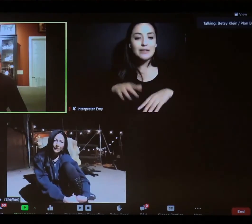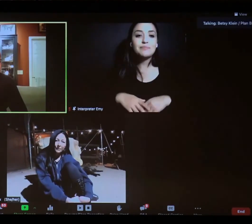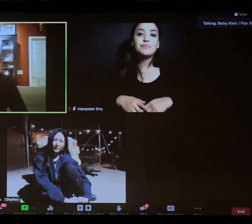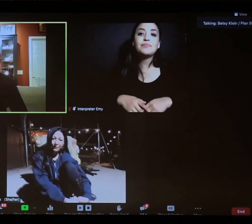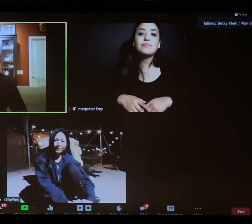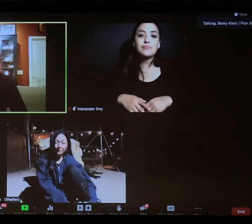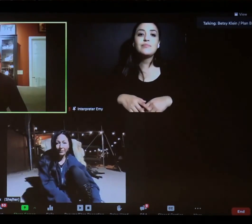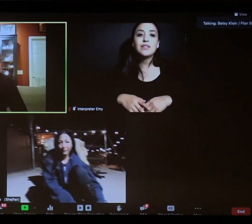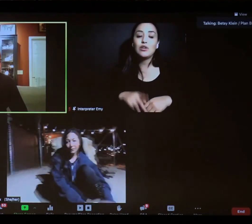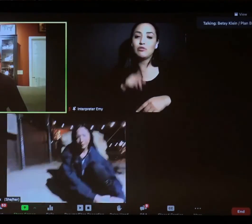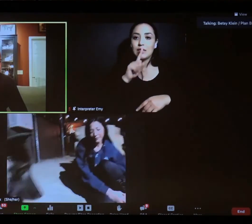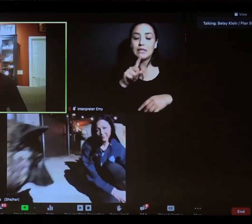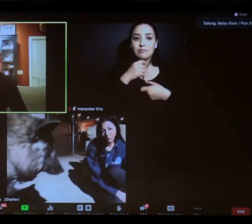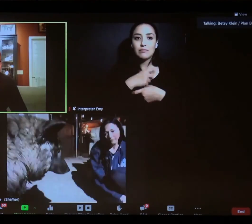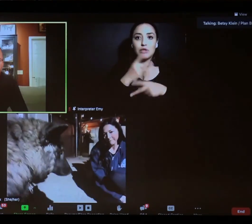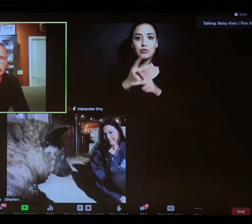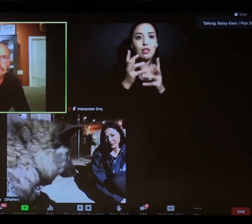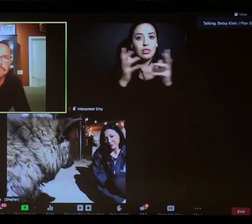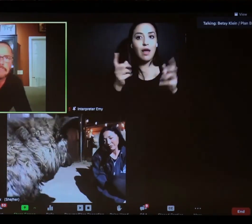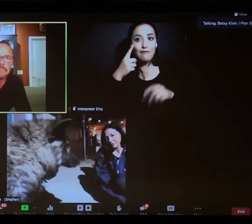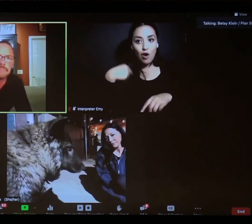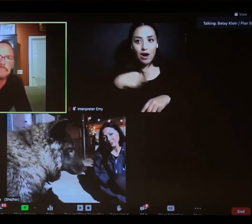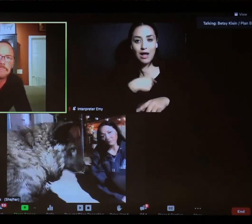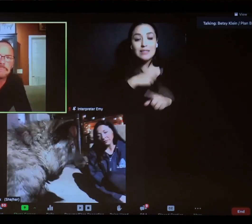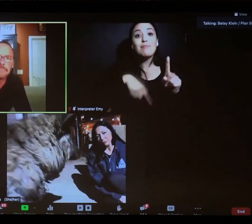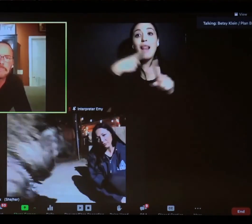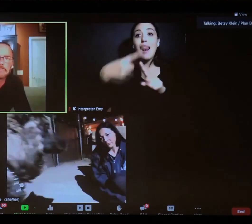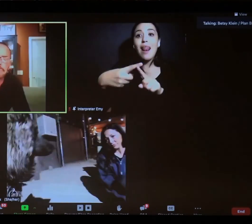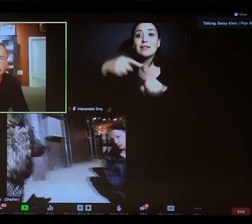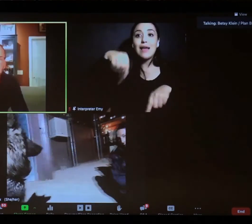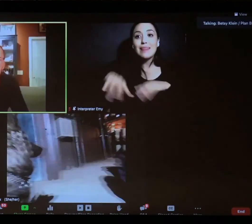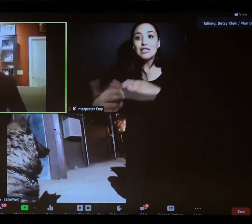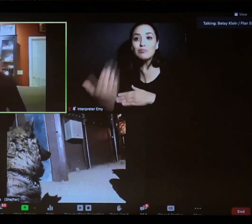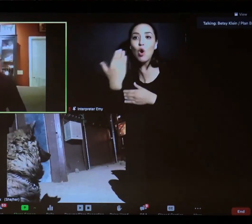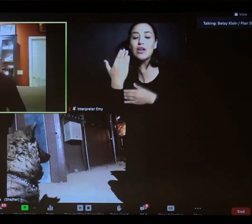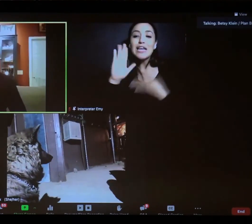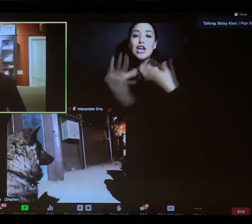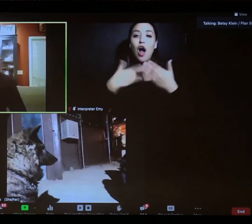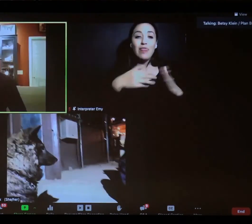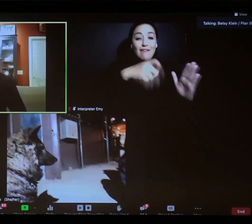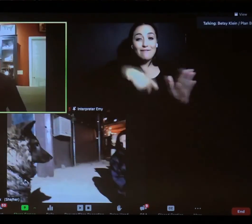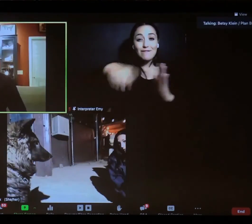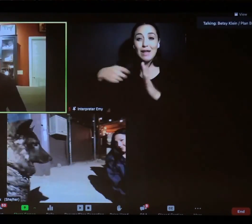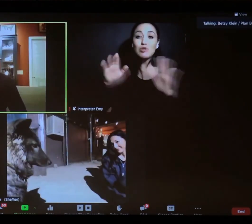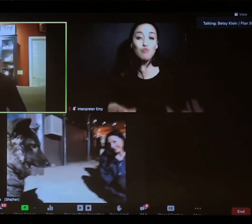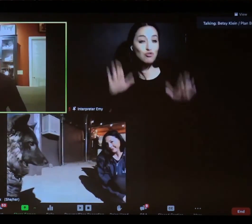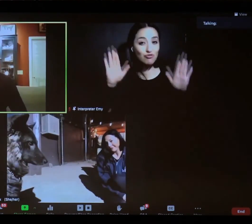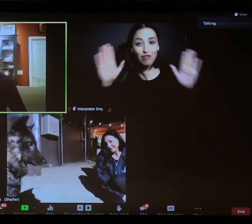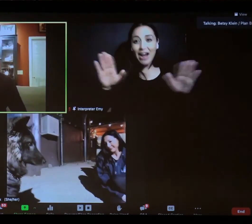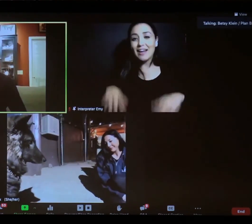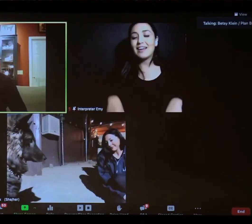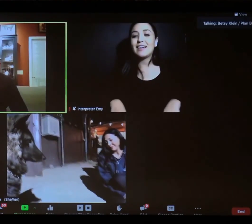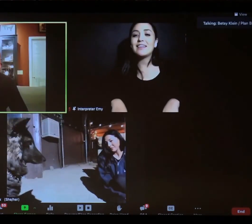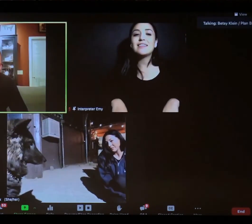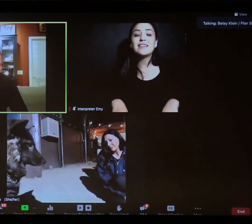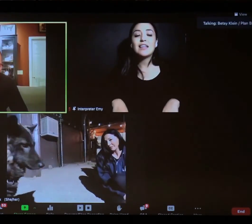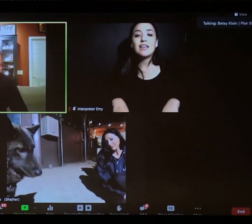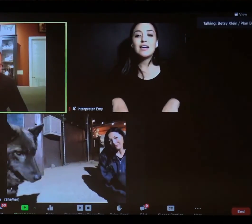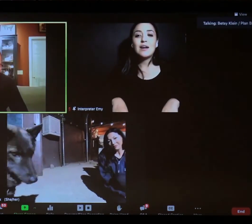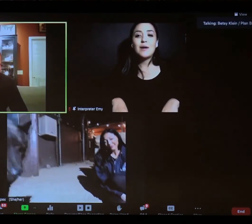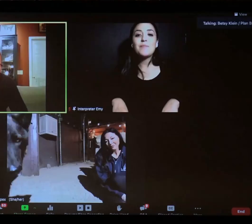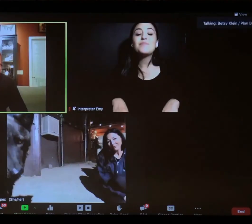us. And of course this morning, and you know, the films were great. We are definitely going to make good on the film Valley of the Wolves